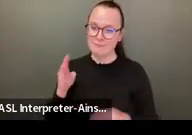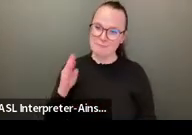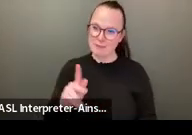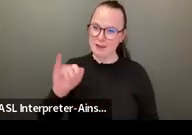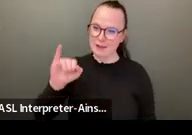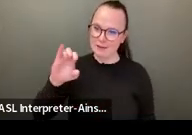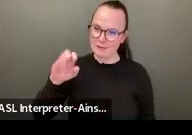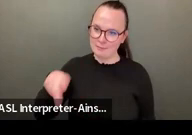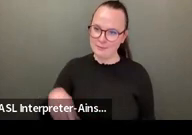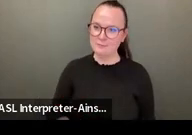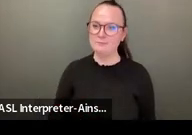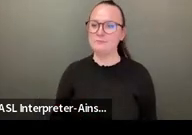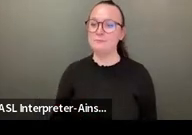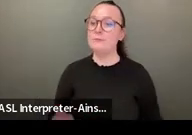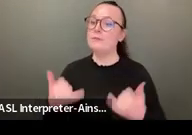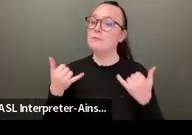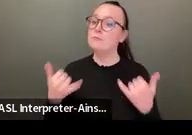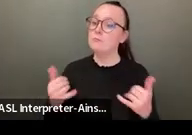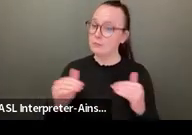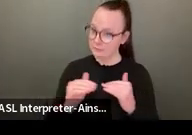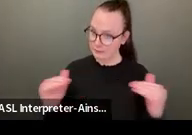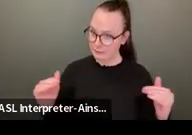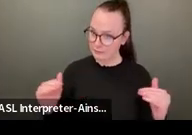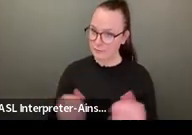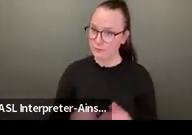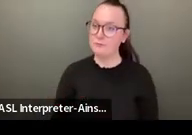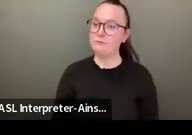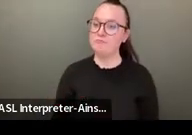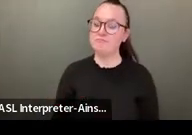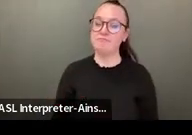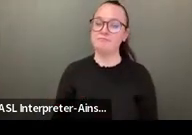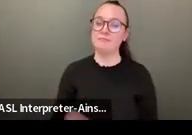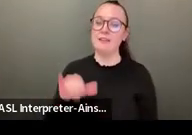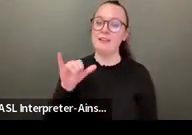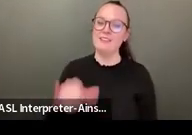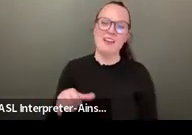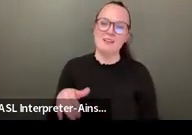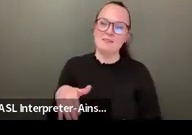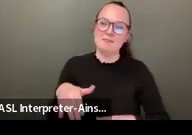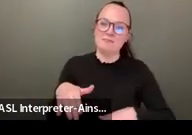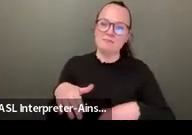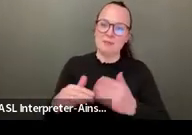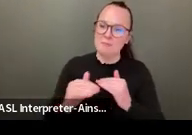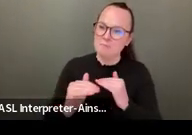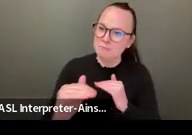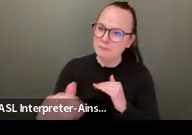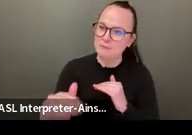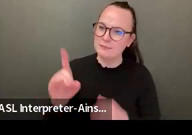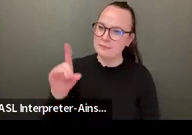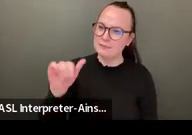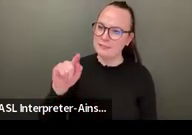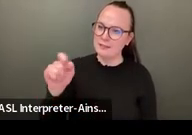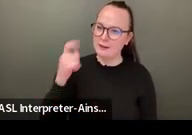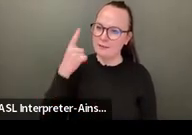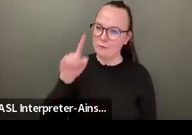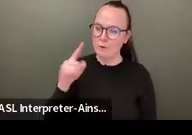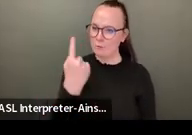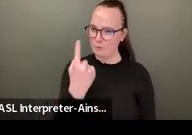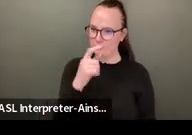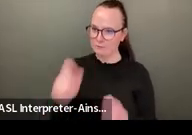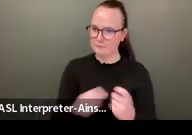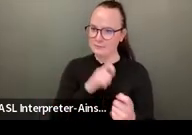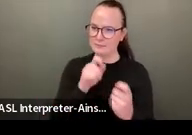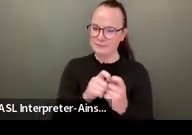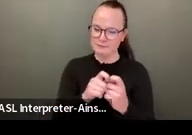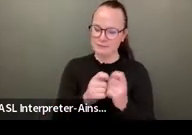Present level. So present level is your baseline data for that specific skill gap, right? For